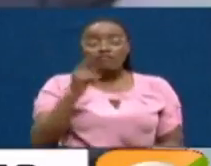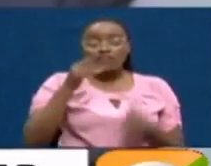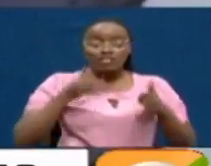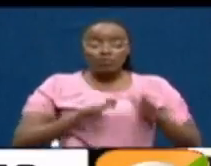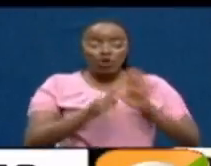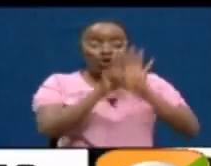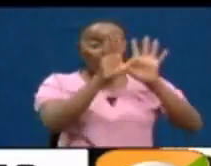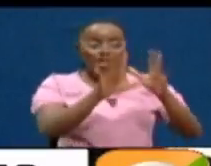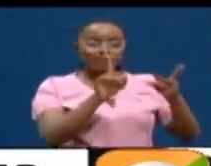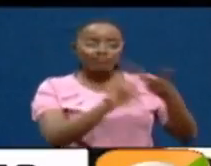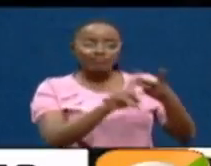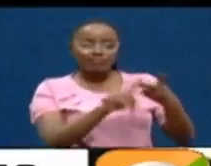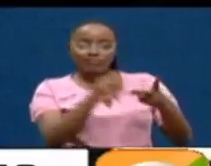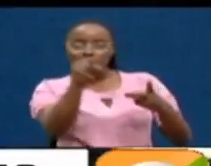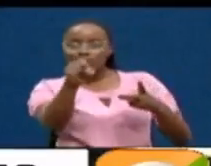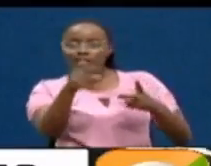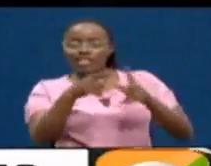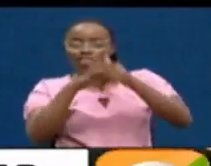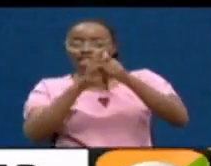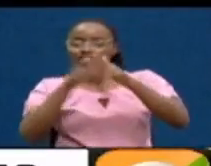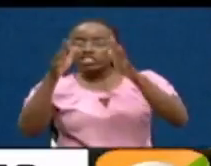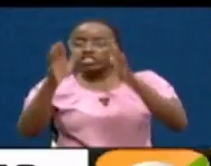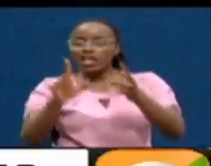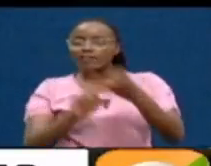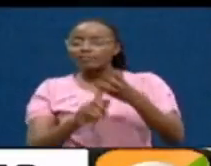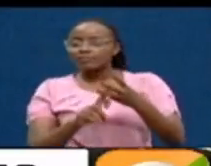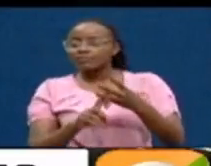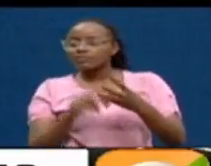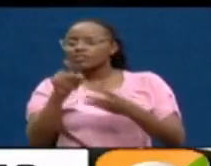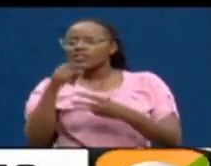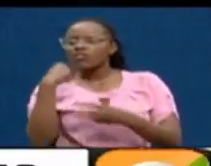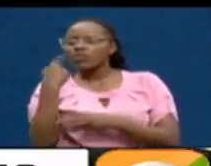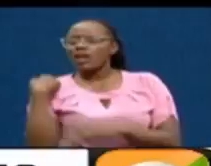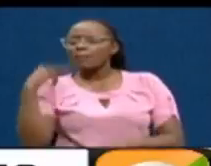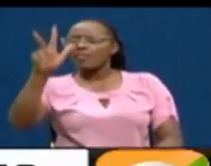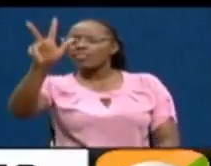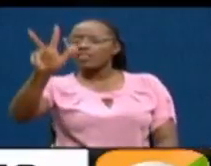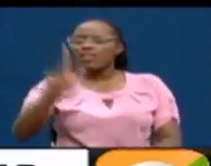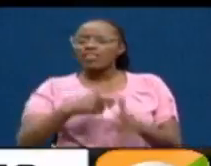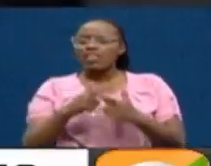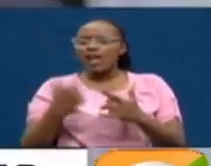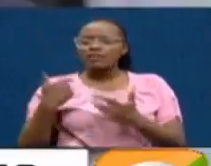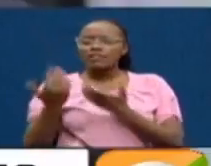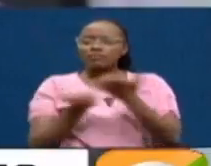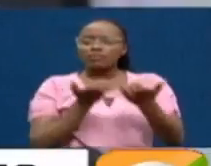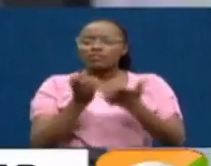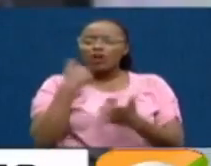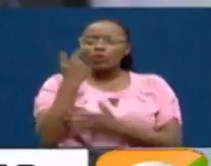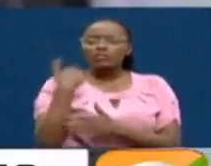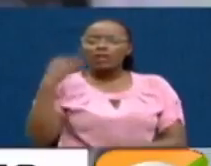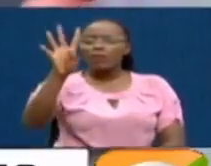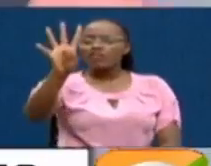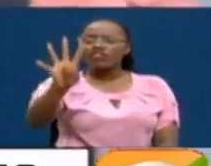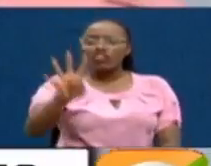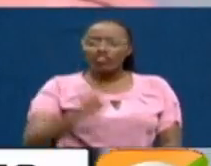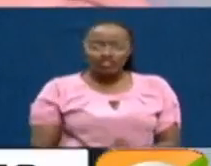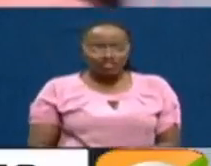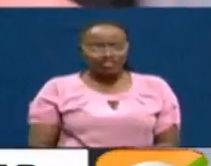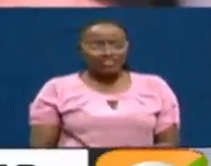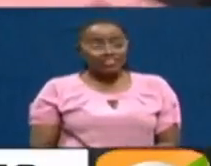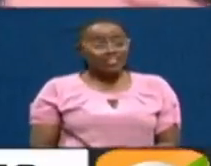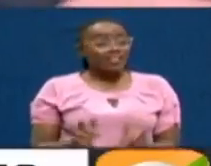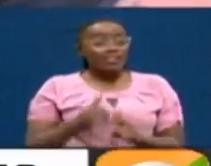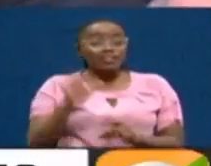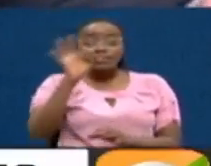lawyer, that one is the engineer. Let us skip this one who's number three, then go to the businessman who's number four. you